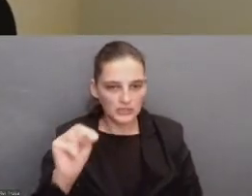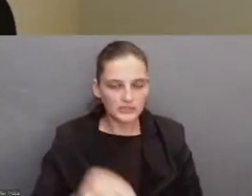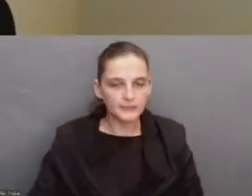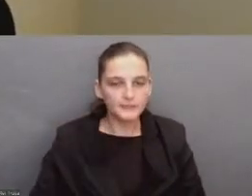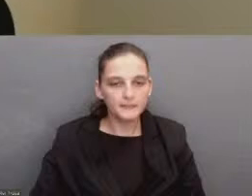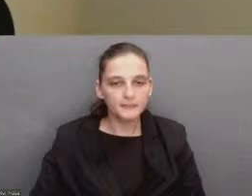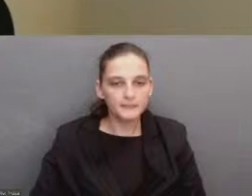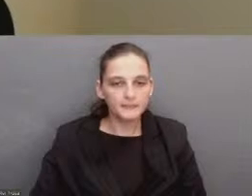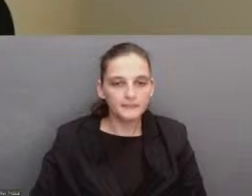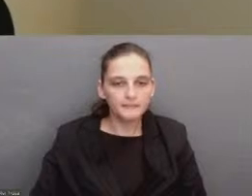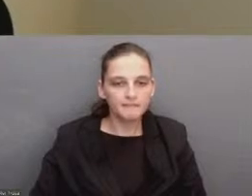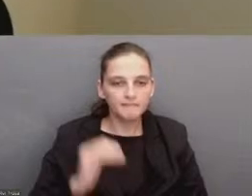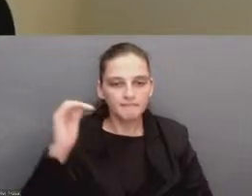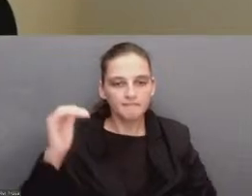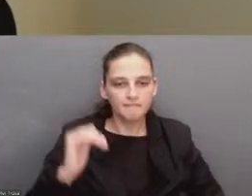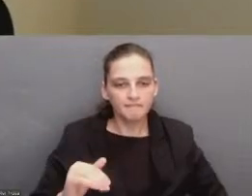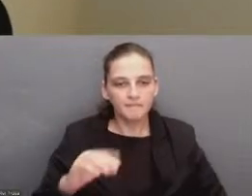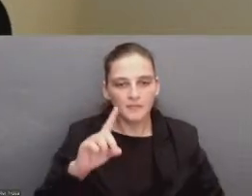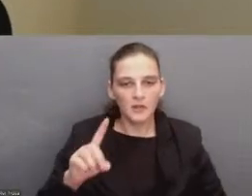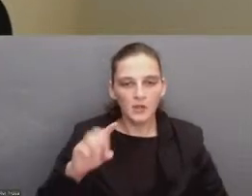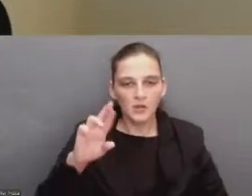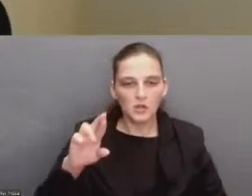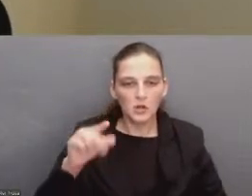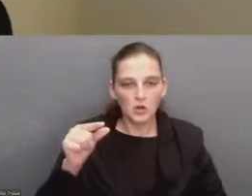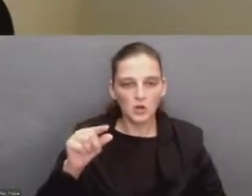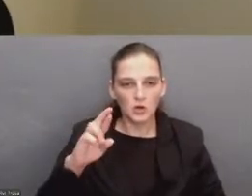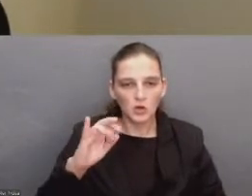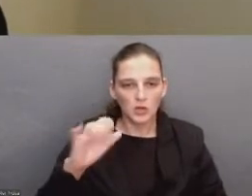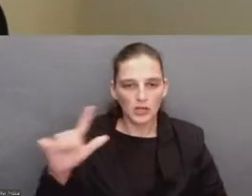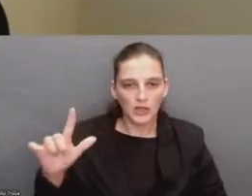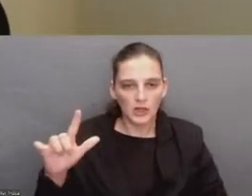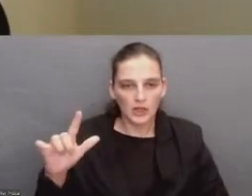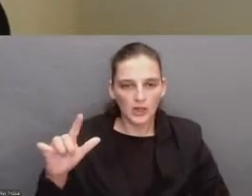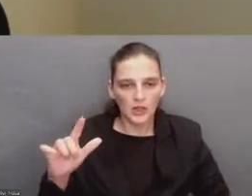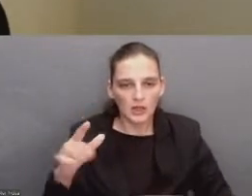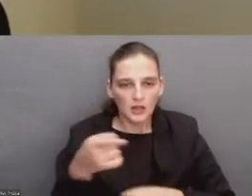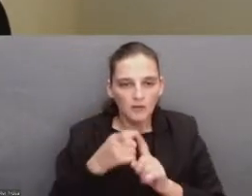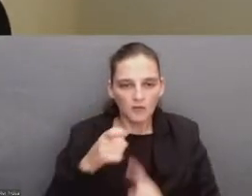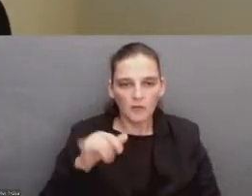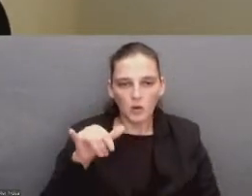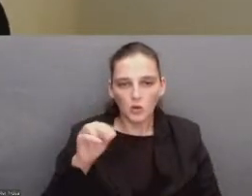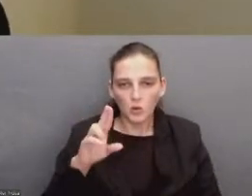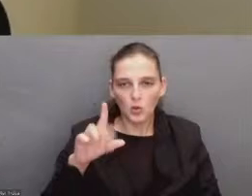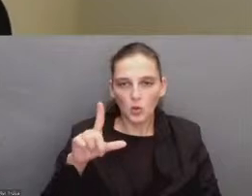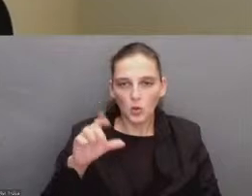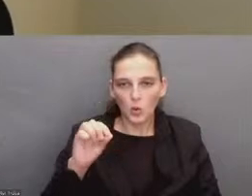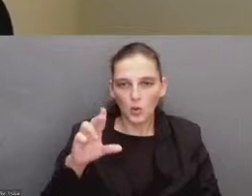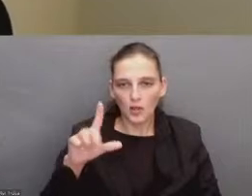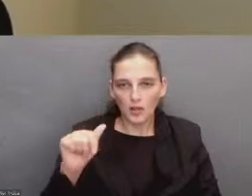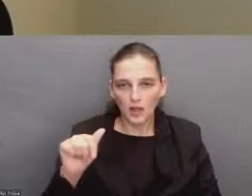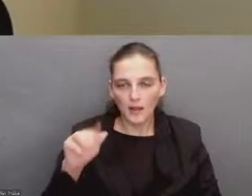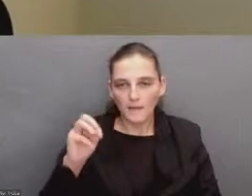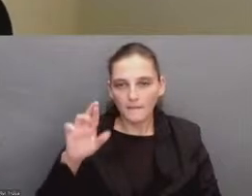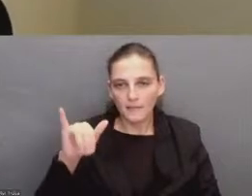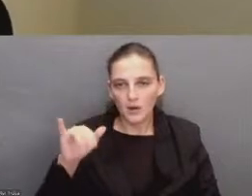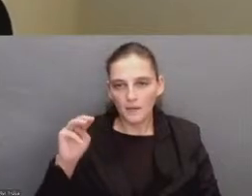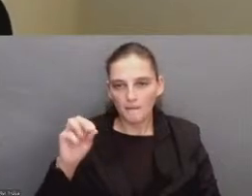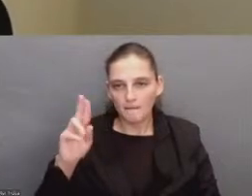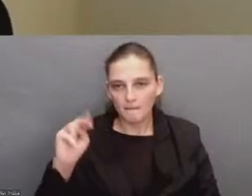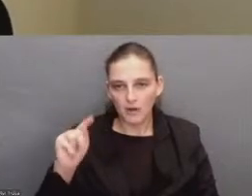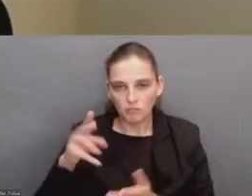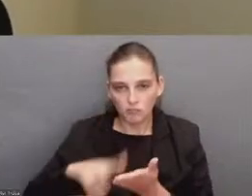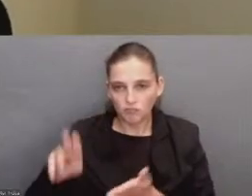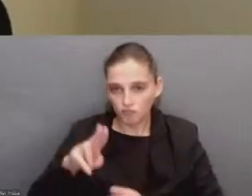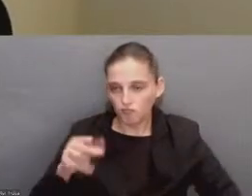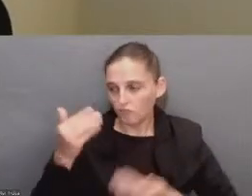Next, we will hear from Dr. Cheryl Grills from the Loyola Marymount University. Dr. Grills, you have 3